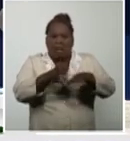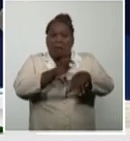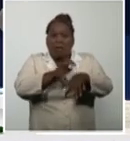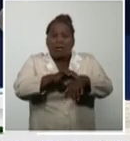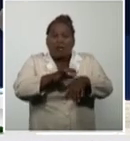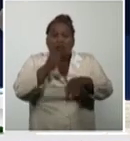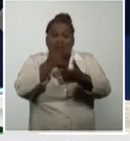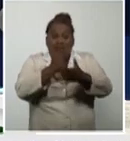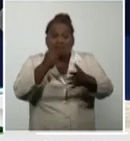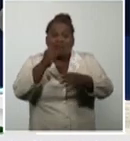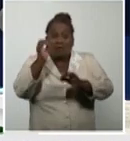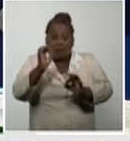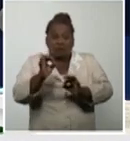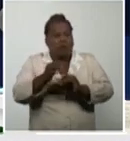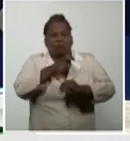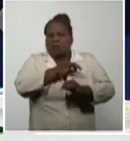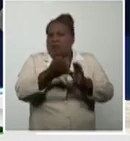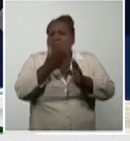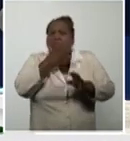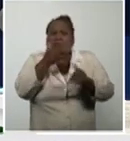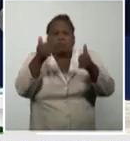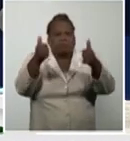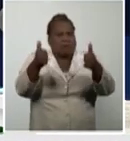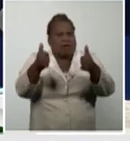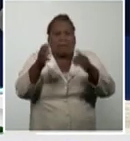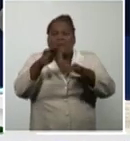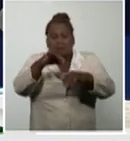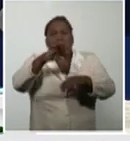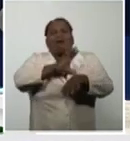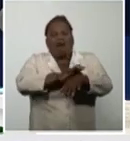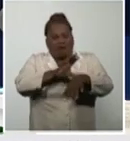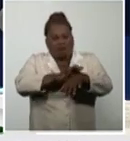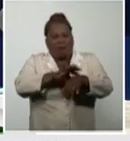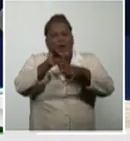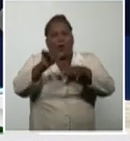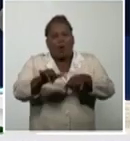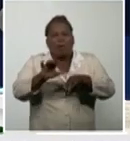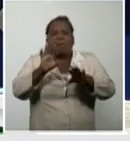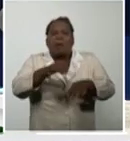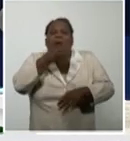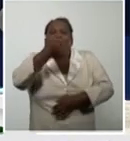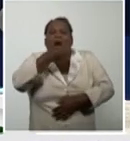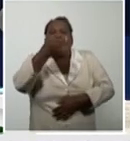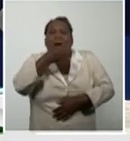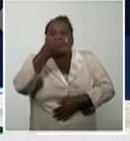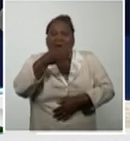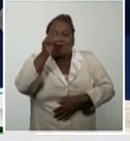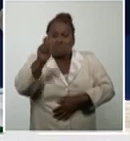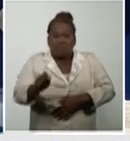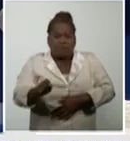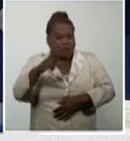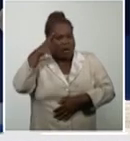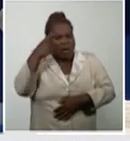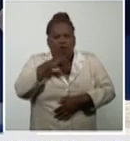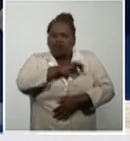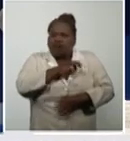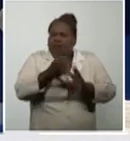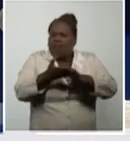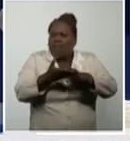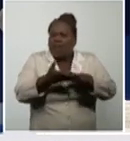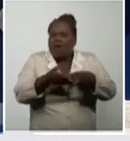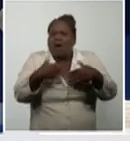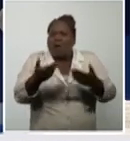967 cases, have been asymptomatic at the time of the diagnosis.